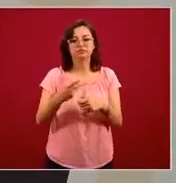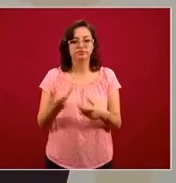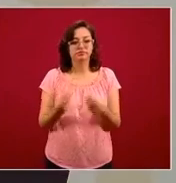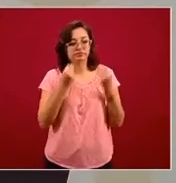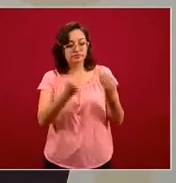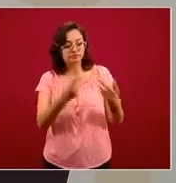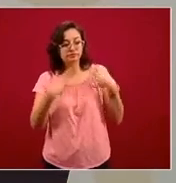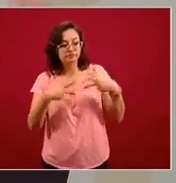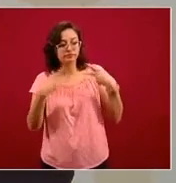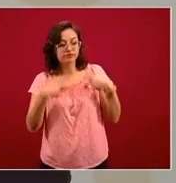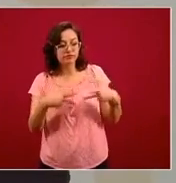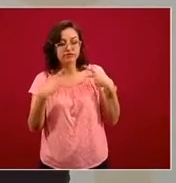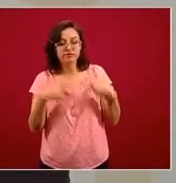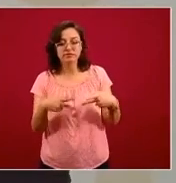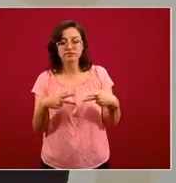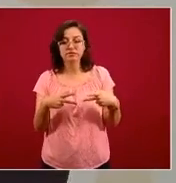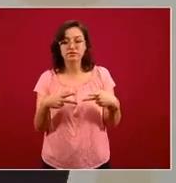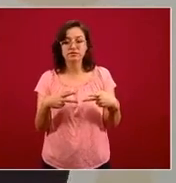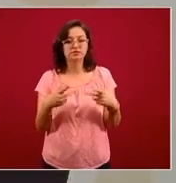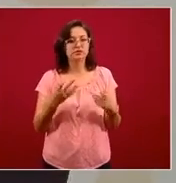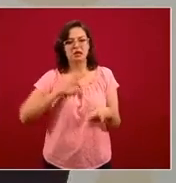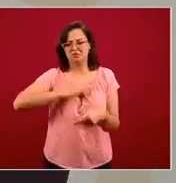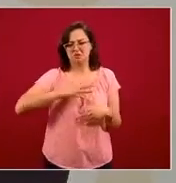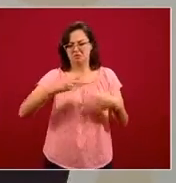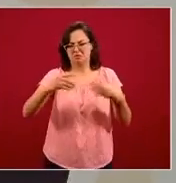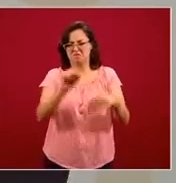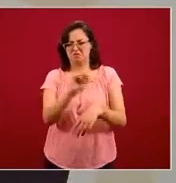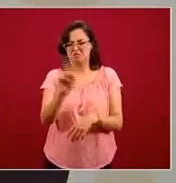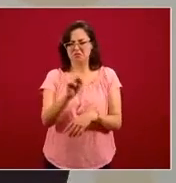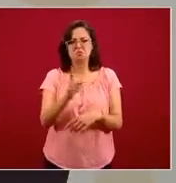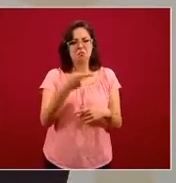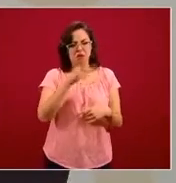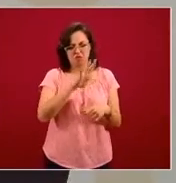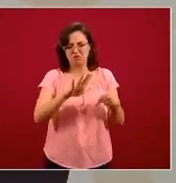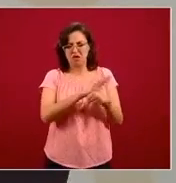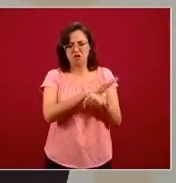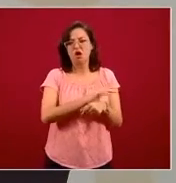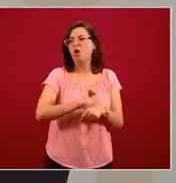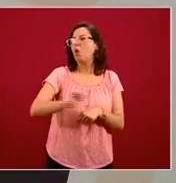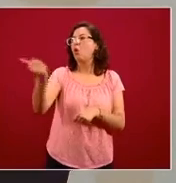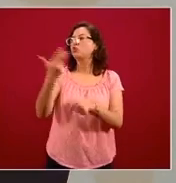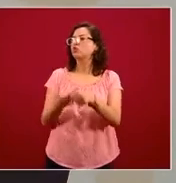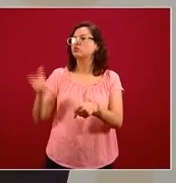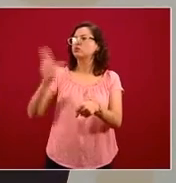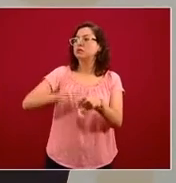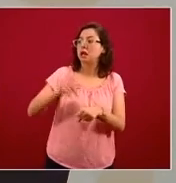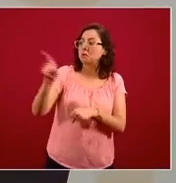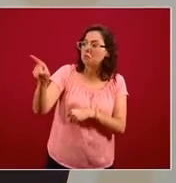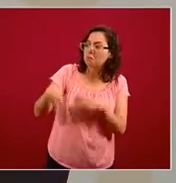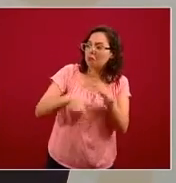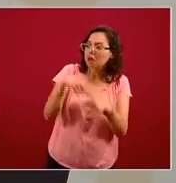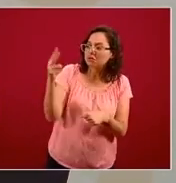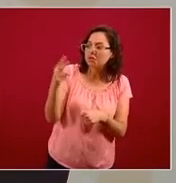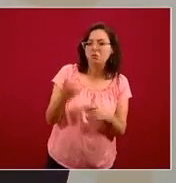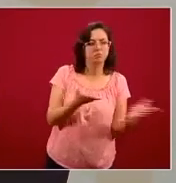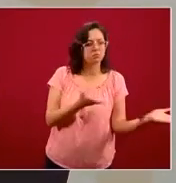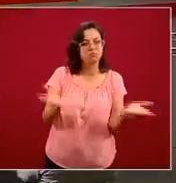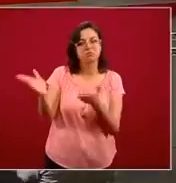to release their excess demand, even when we're not in a pandemic situation, and send them to other hospitals